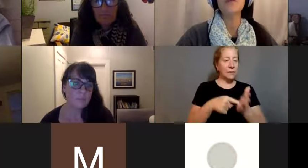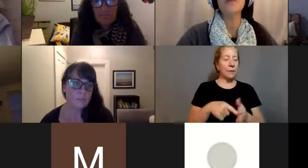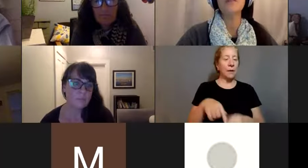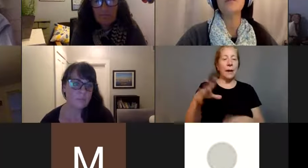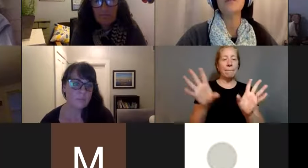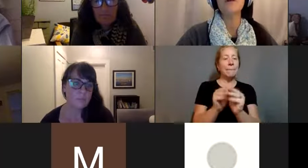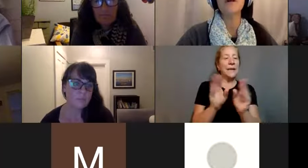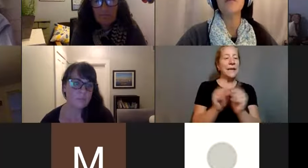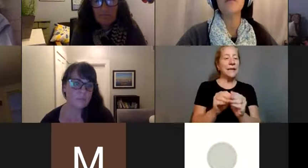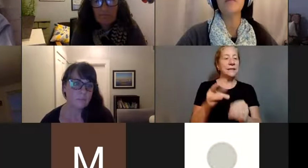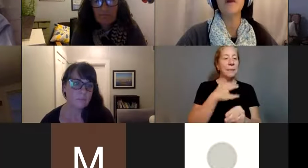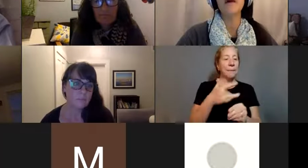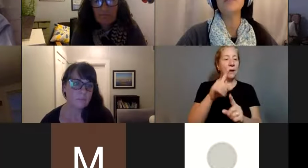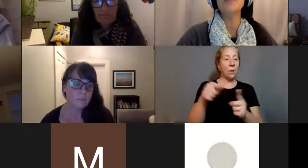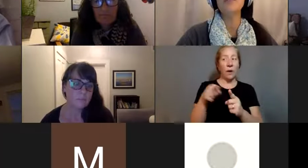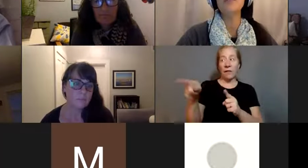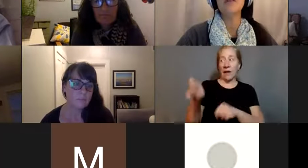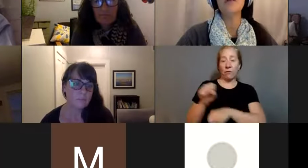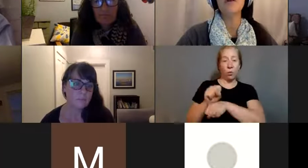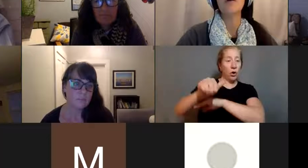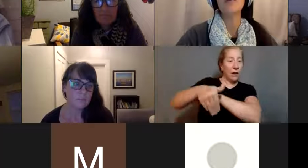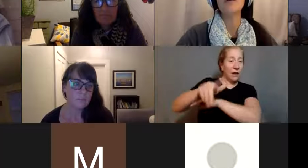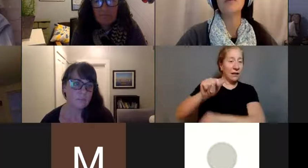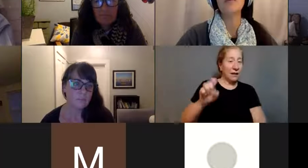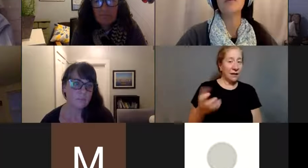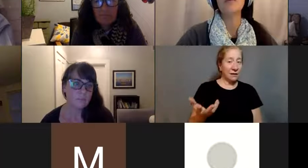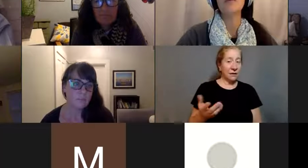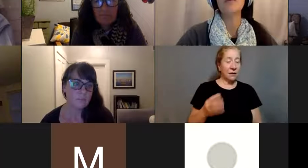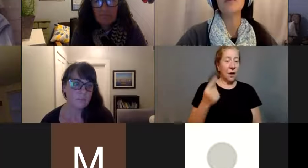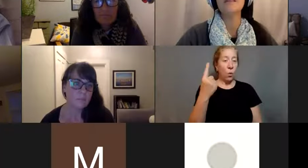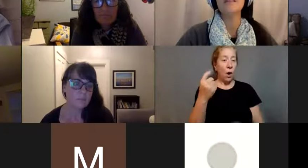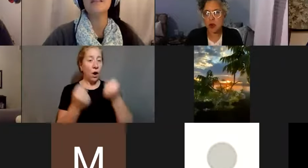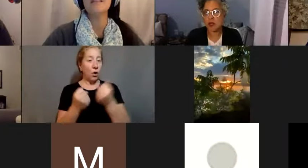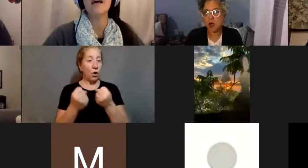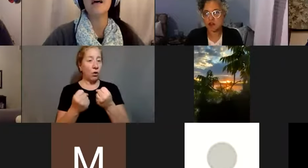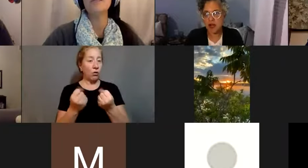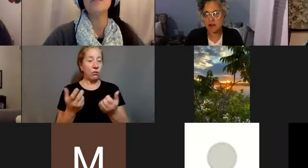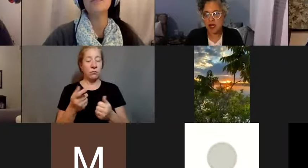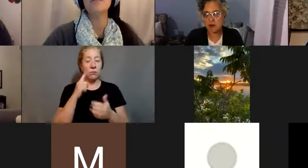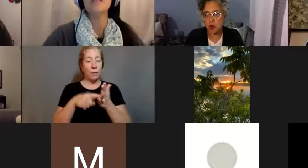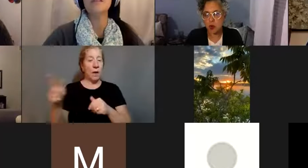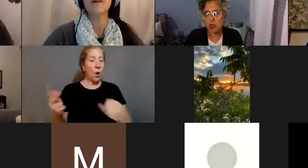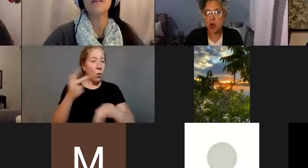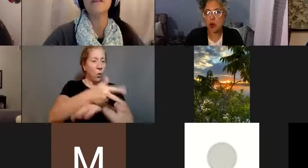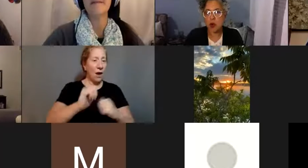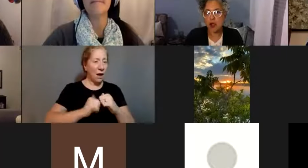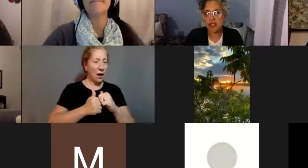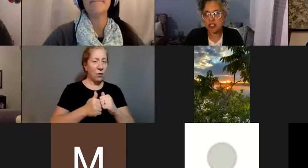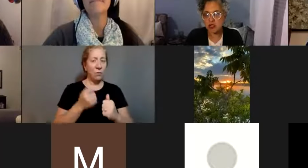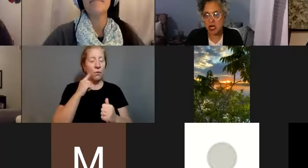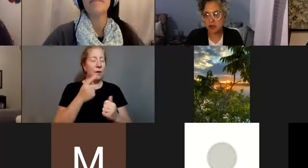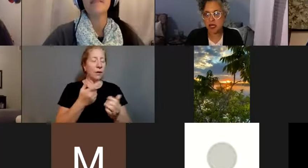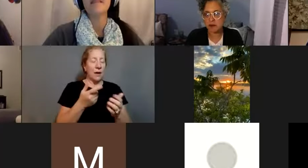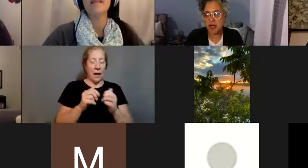when a family member is working late and there's only one car in the household, only one driver in the household, or there's